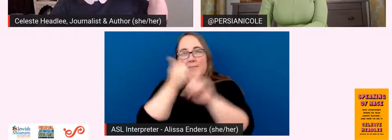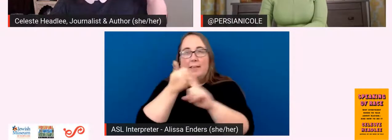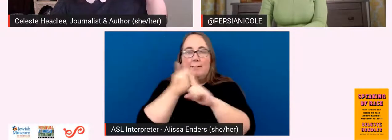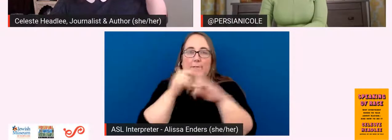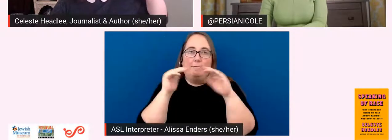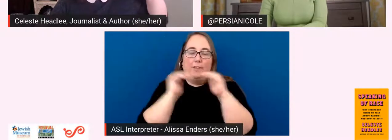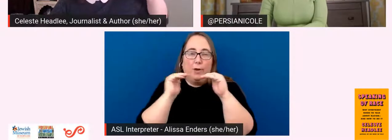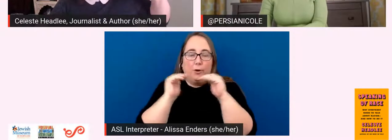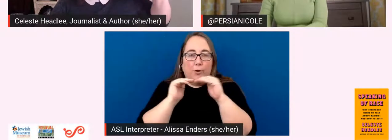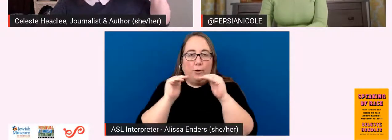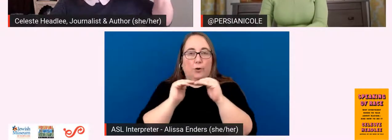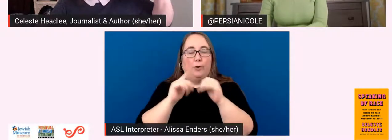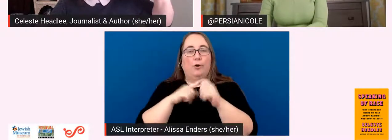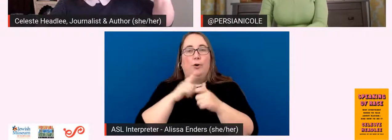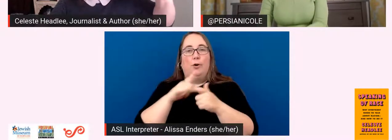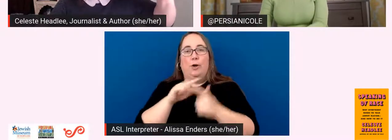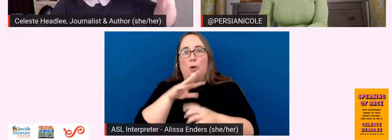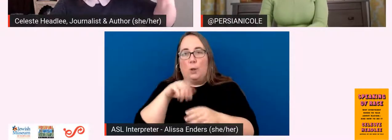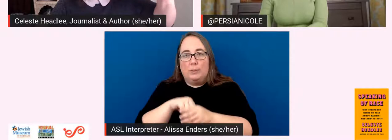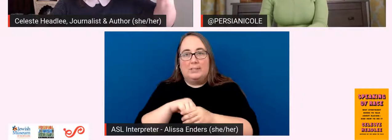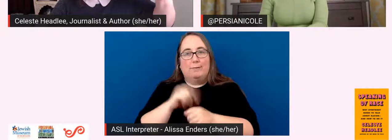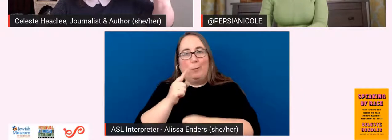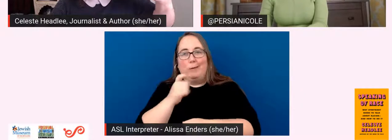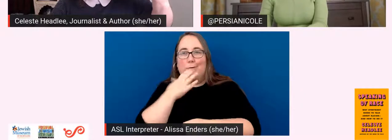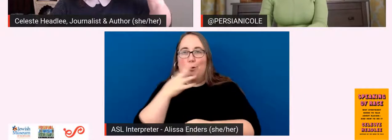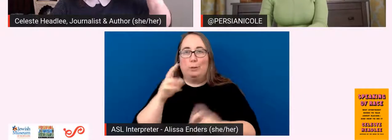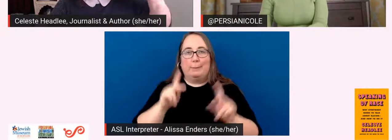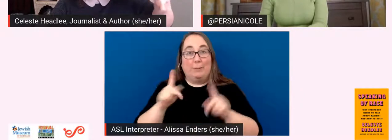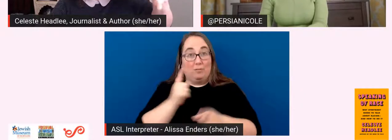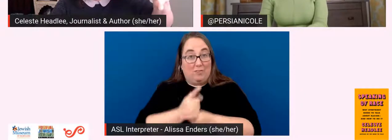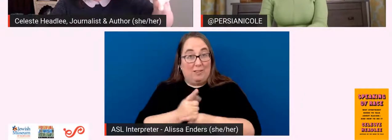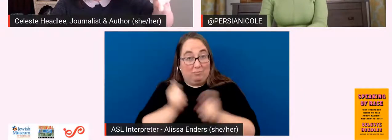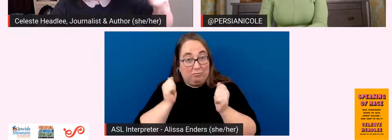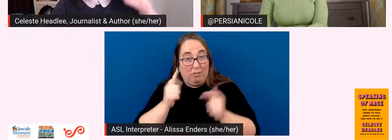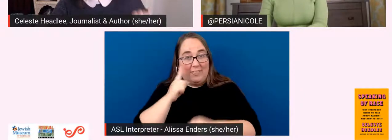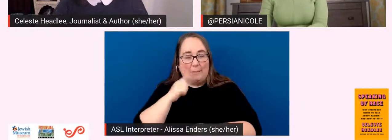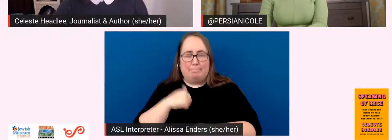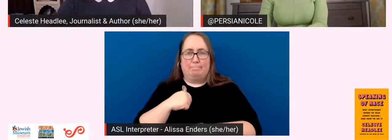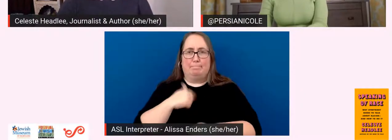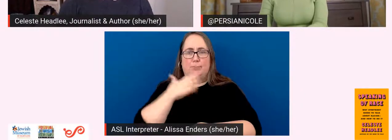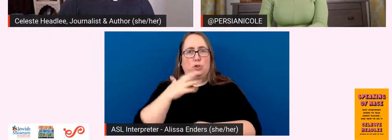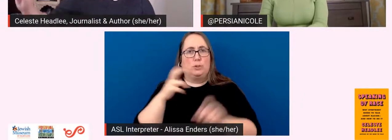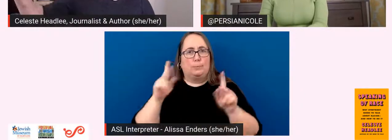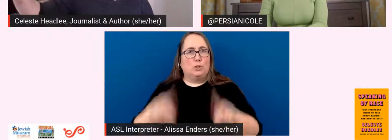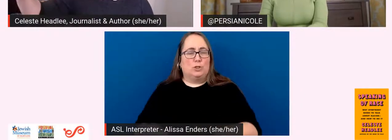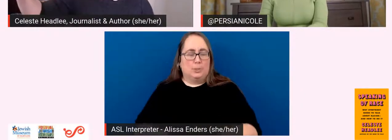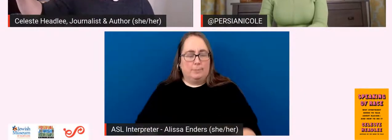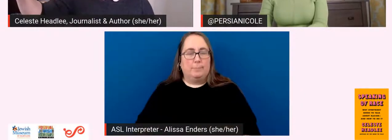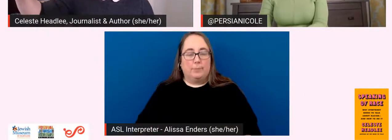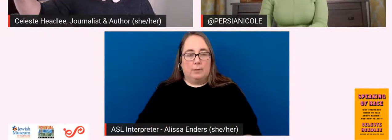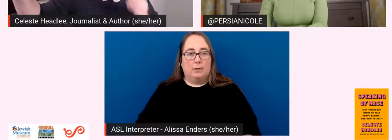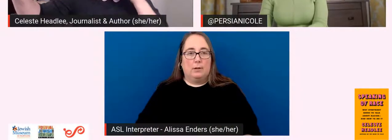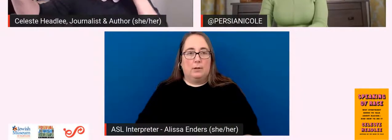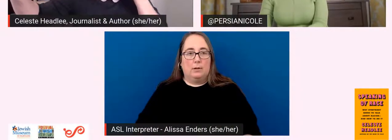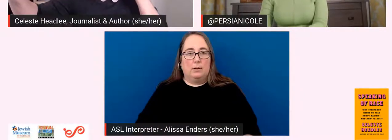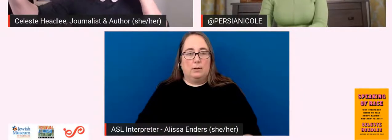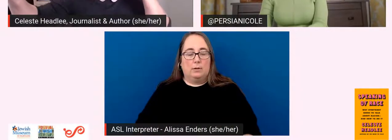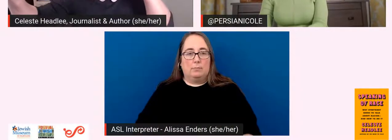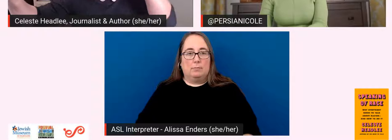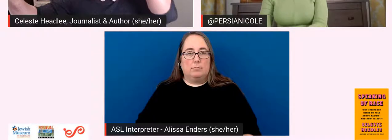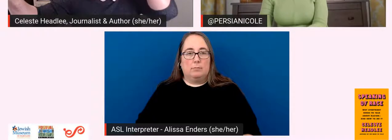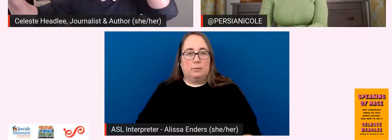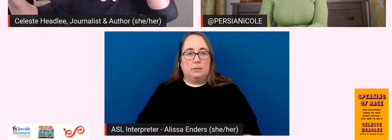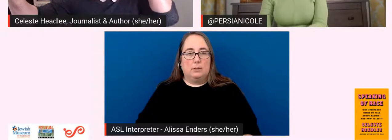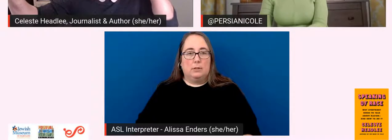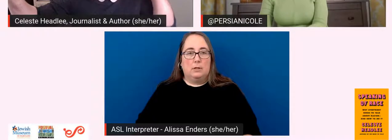fair, inclusive, one of the good ones, right? We are a good person. And then somebody says, oh, you just